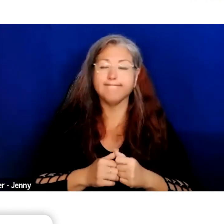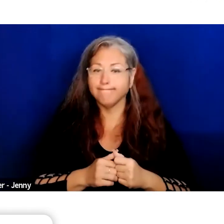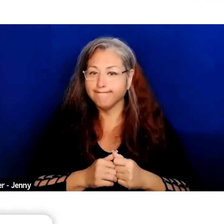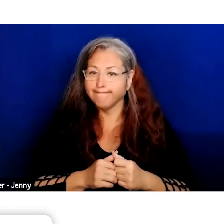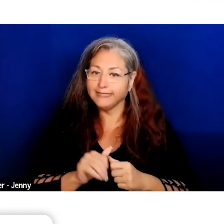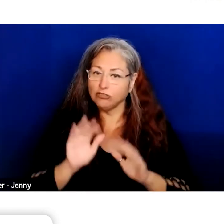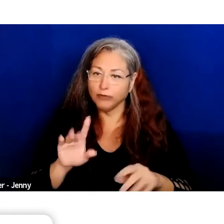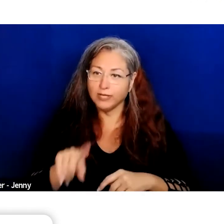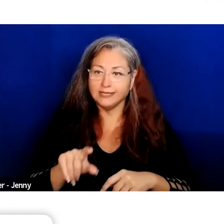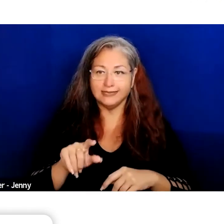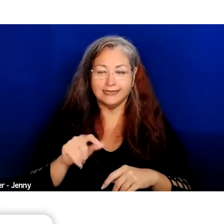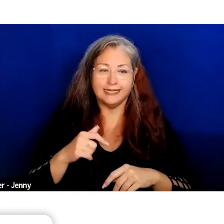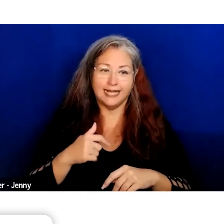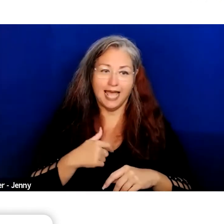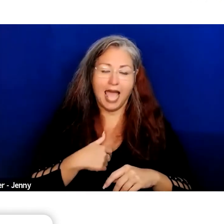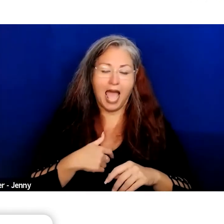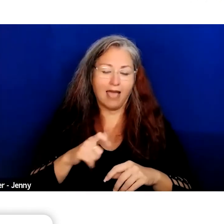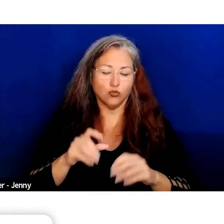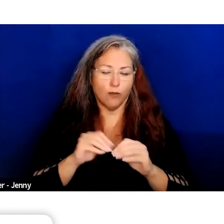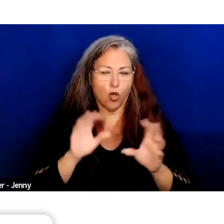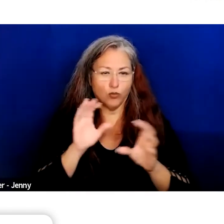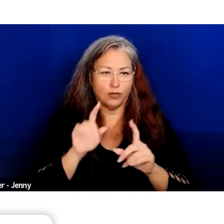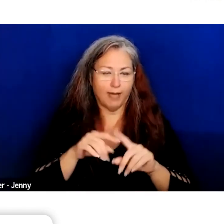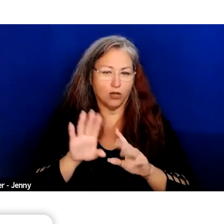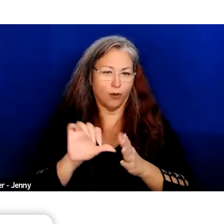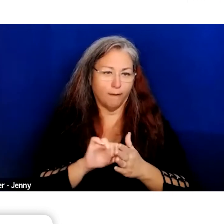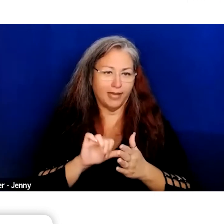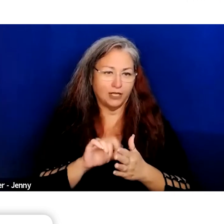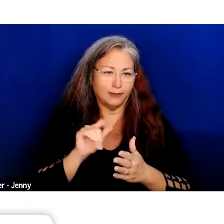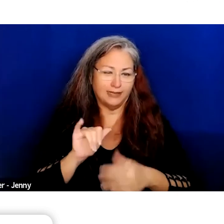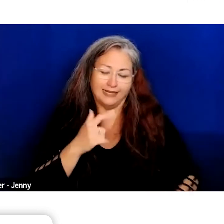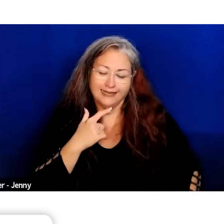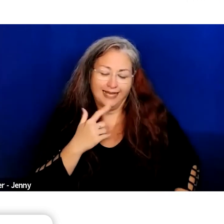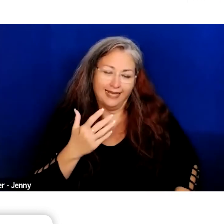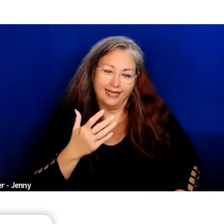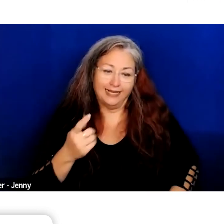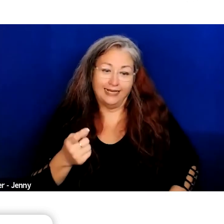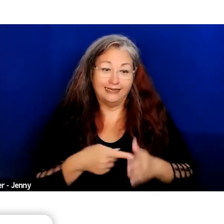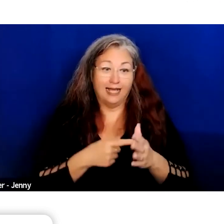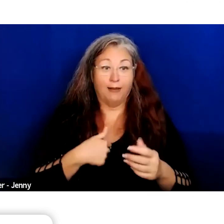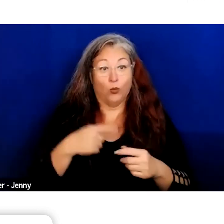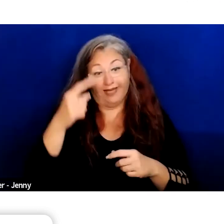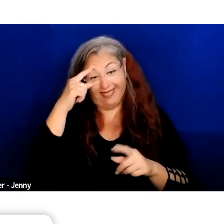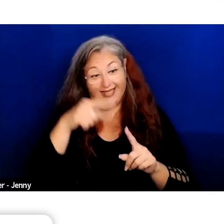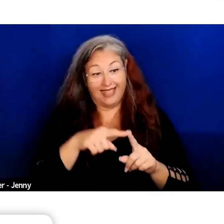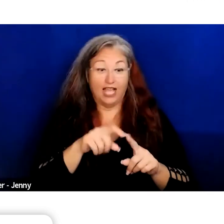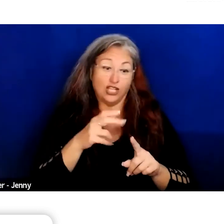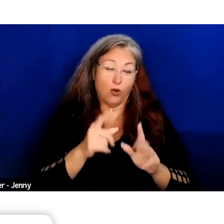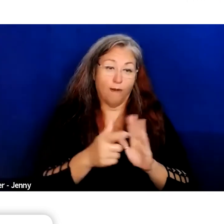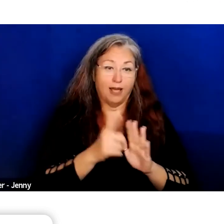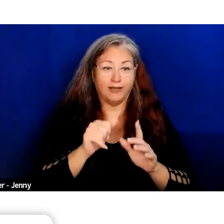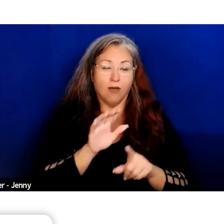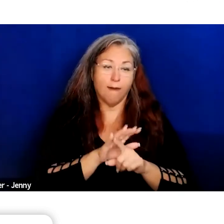And I'd have to do some research about your page because, like I said, sometimes what we think is shadow banning because of the popularity